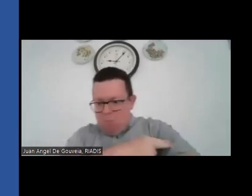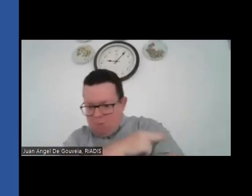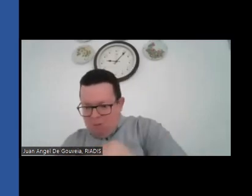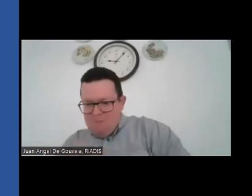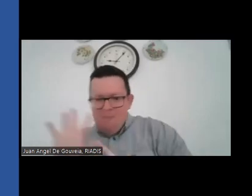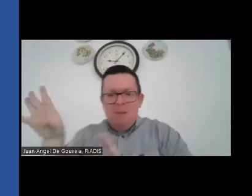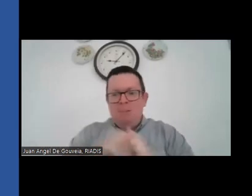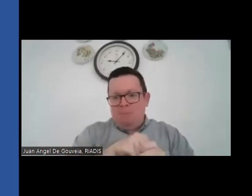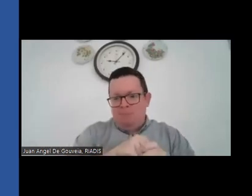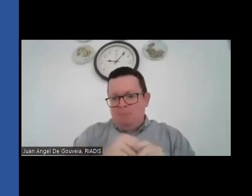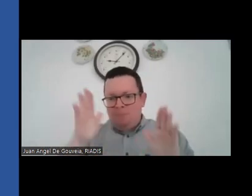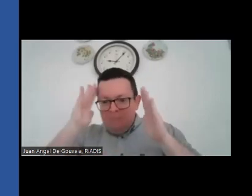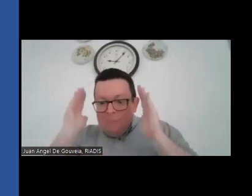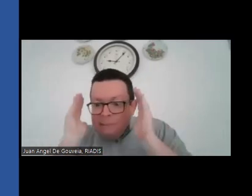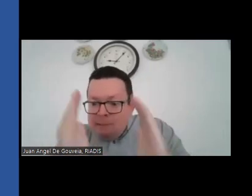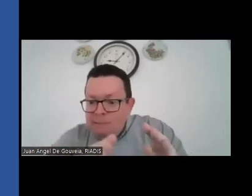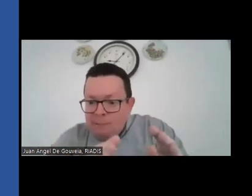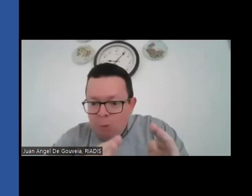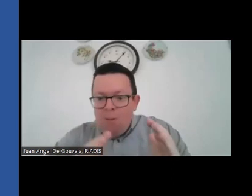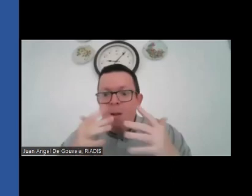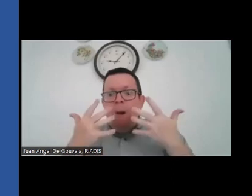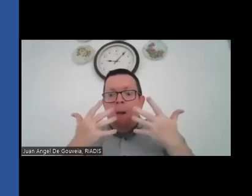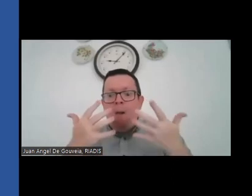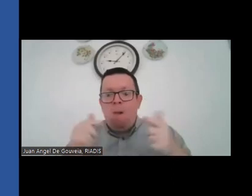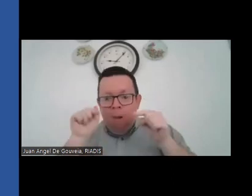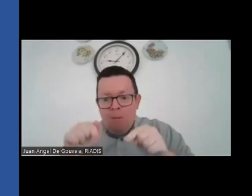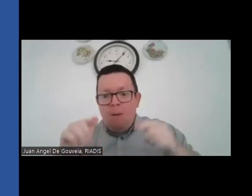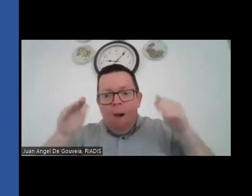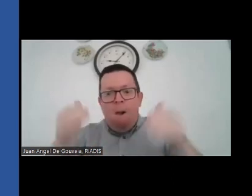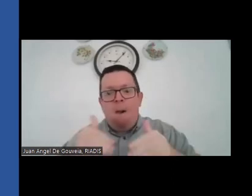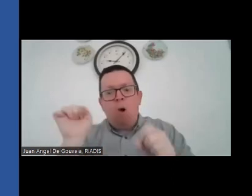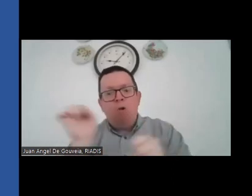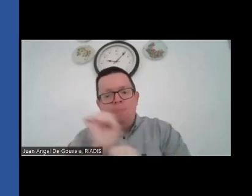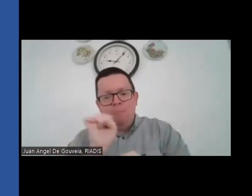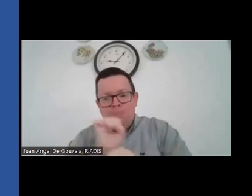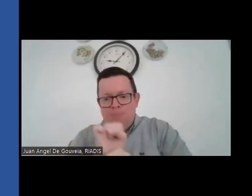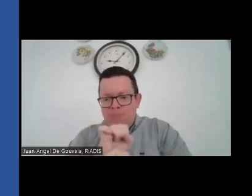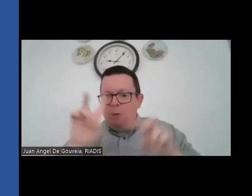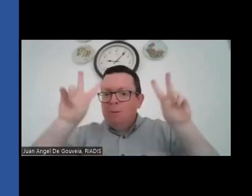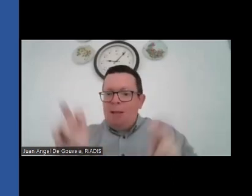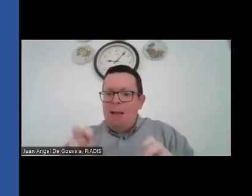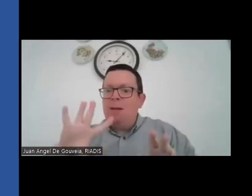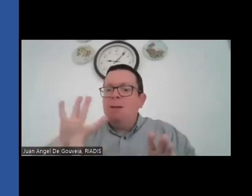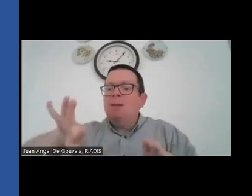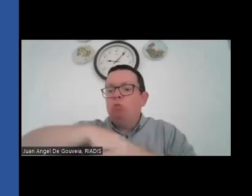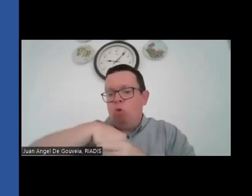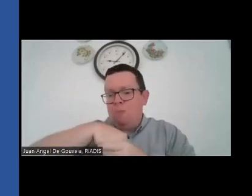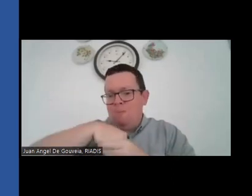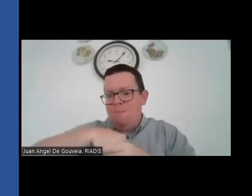with disabilities. This methodology is called Inclusion for Disaster Risks Management in